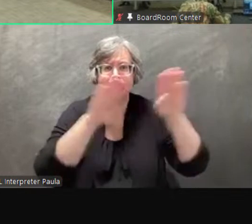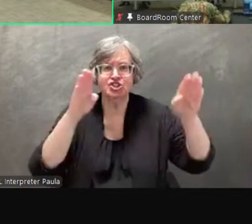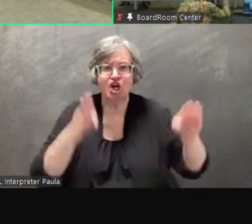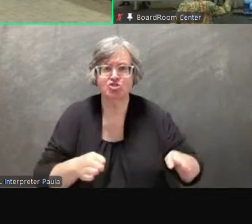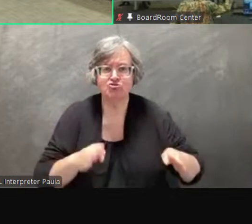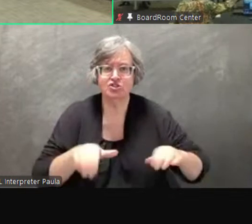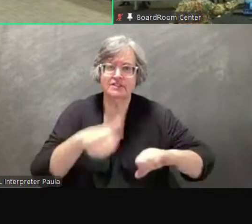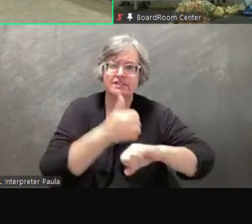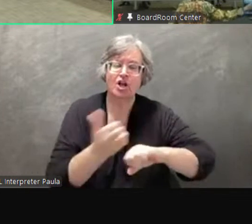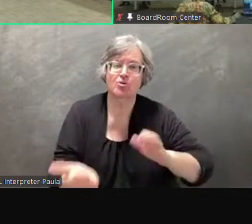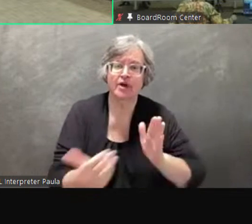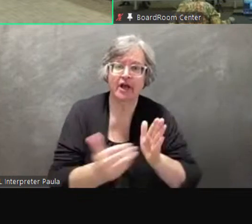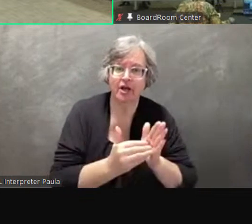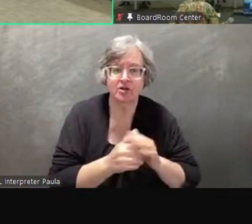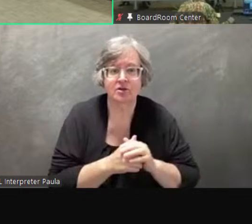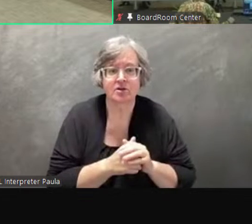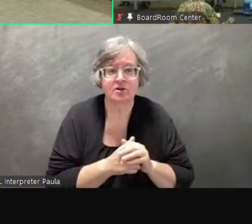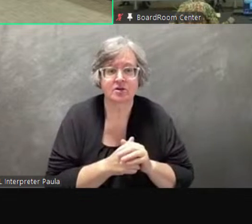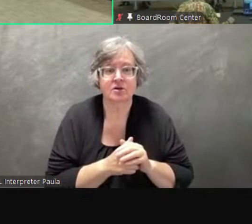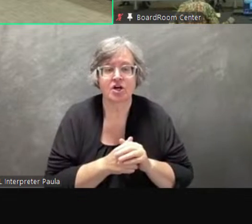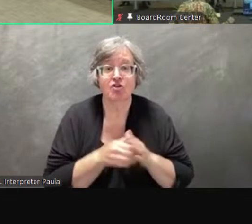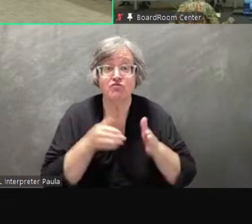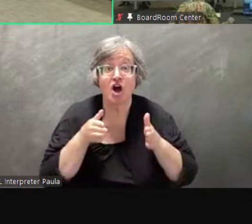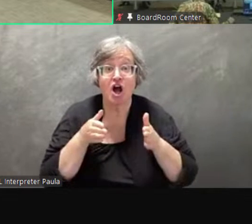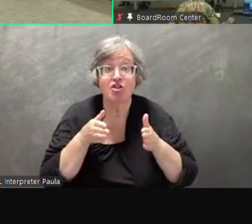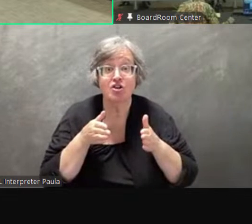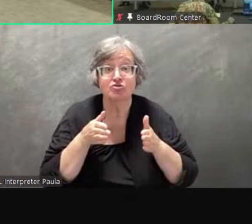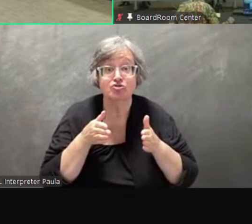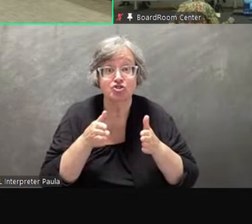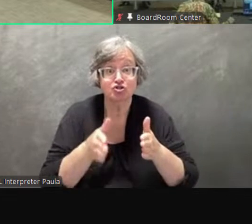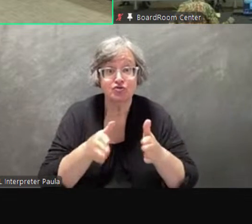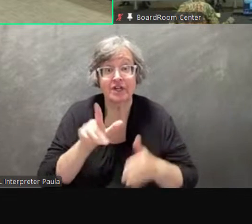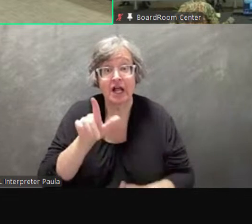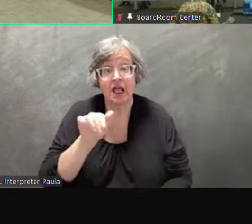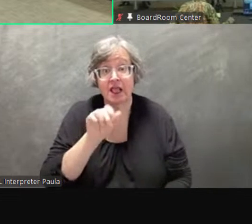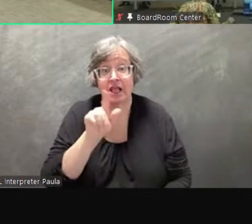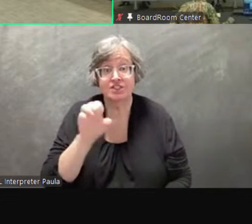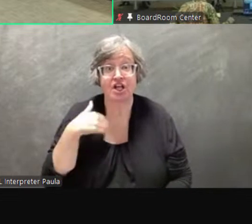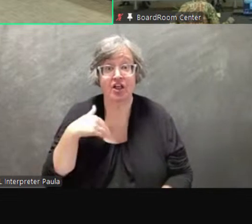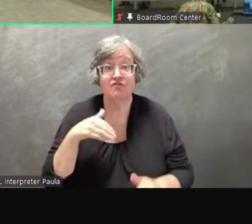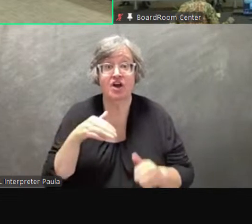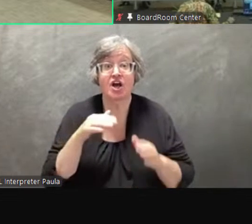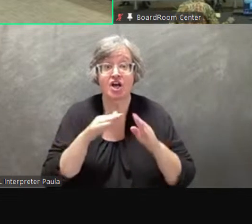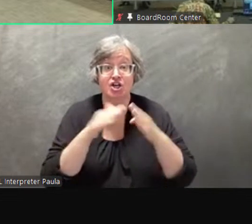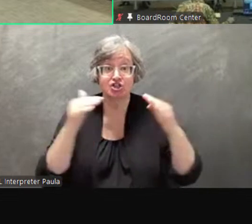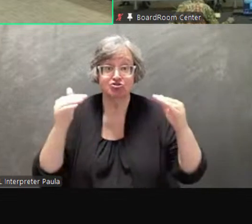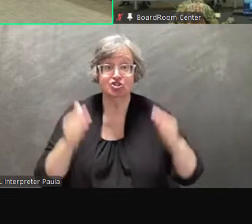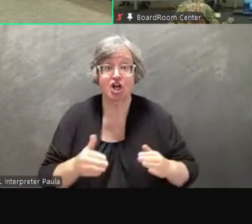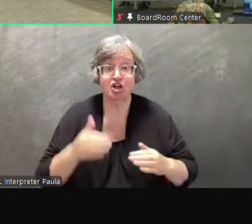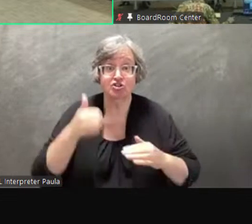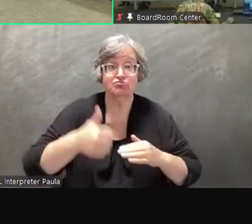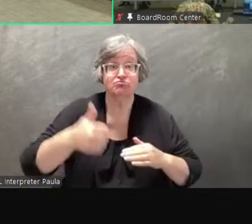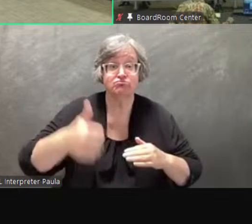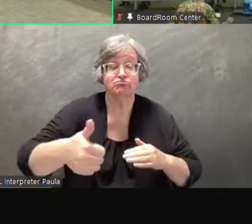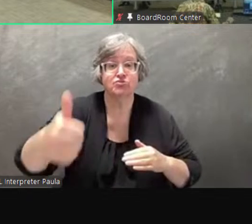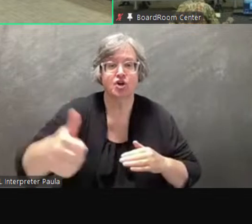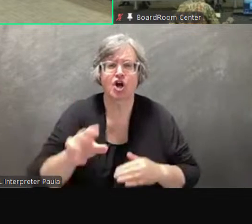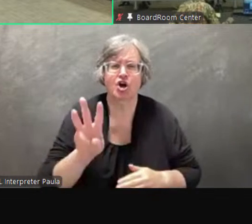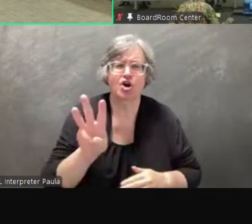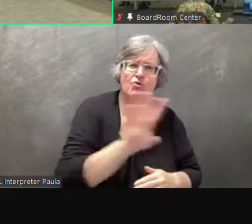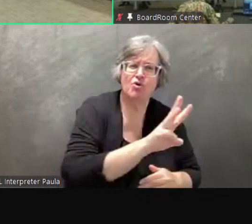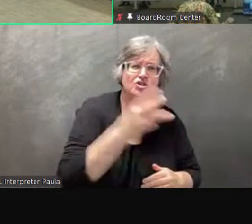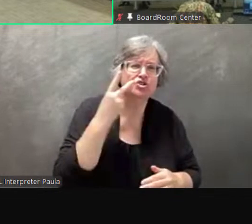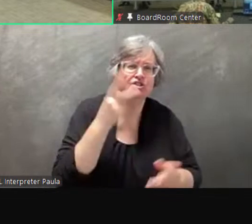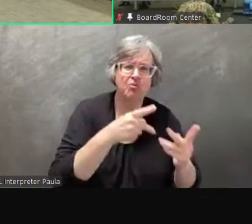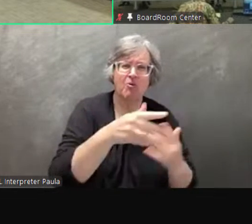up because all up and down the cell, they have shelters. When you go on the west side, you see people hanging out in these shelters.